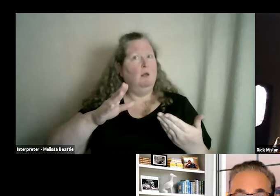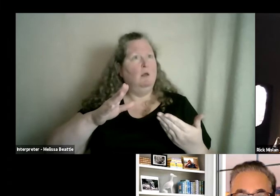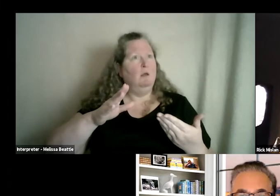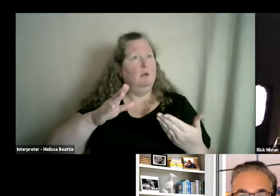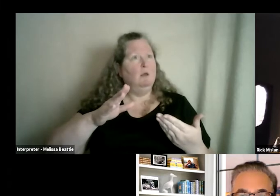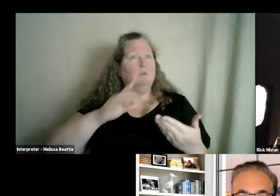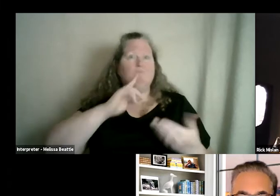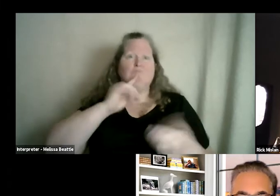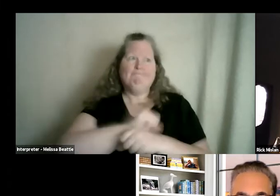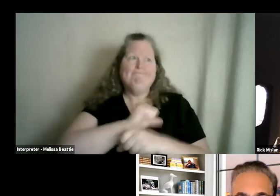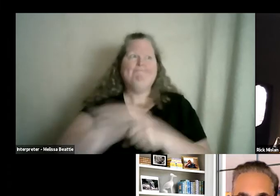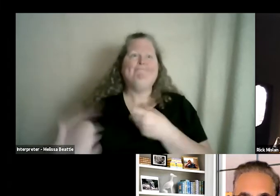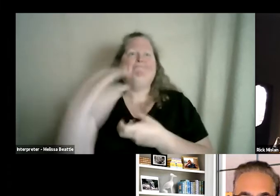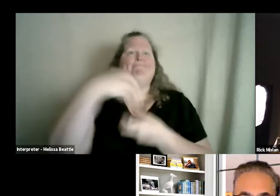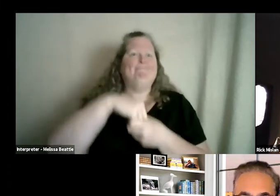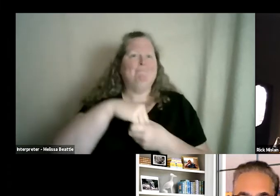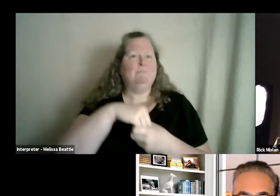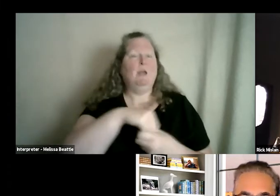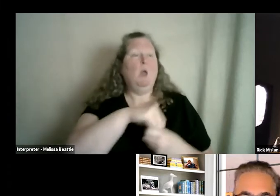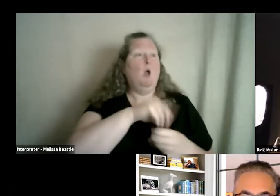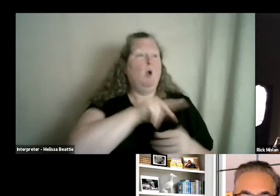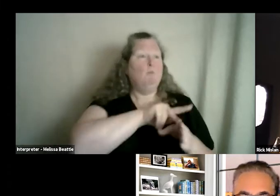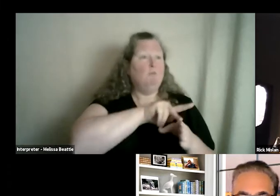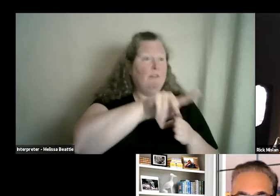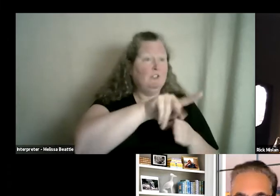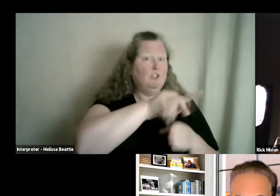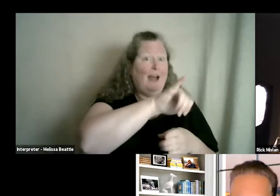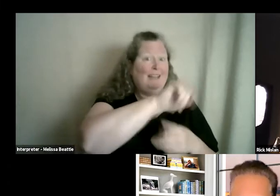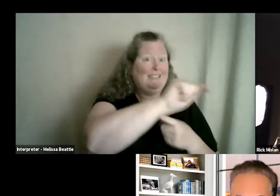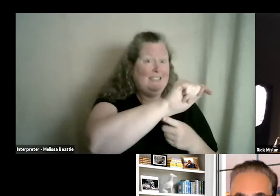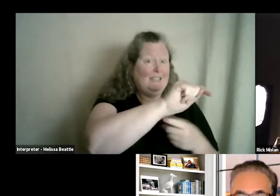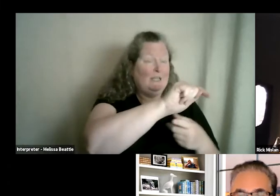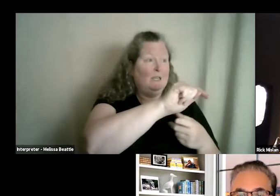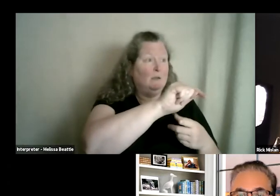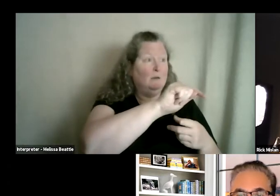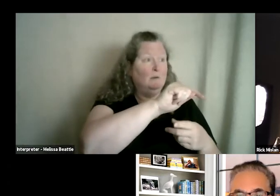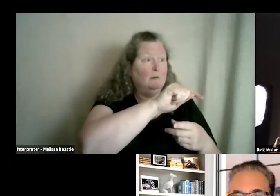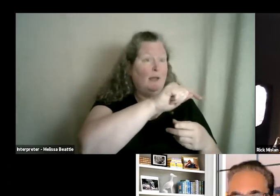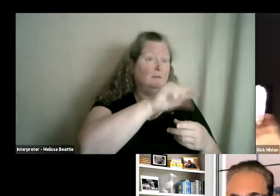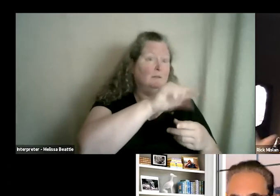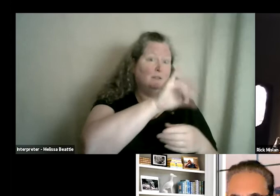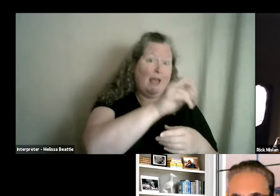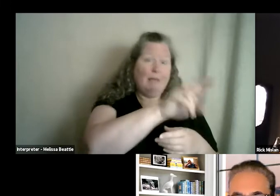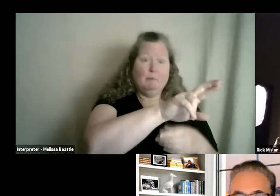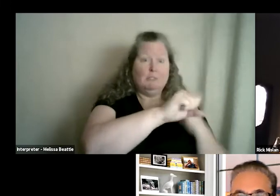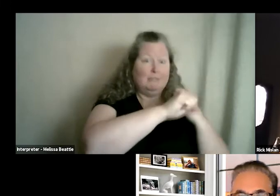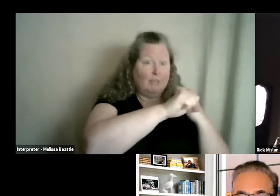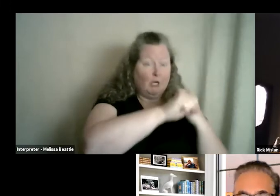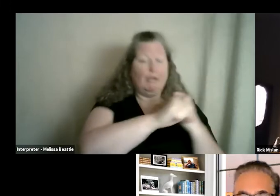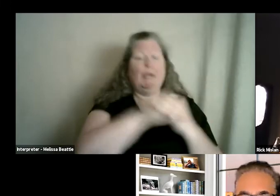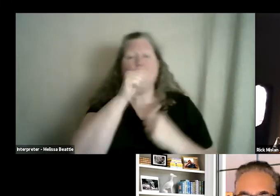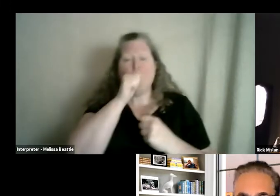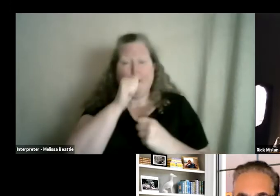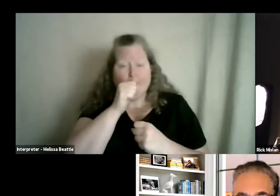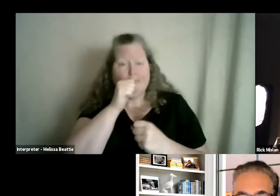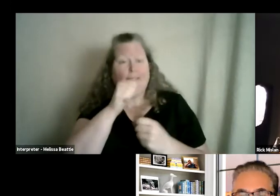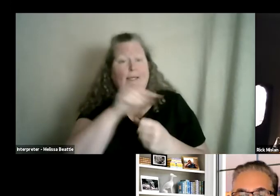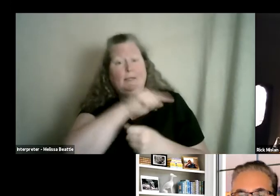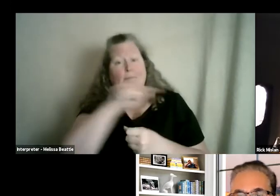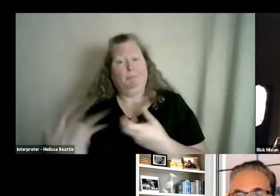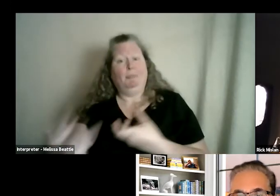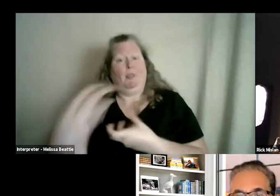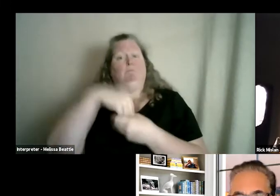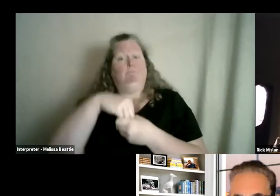completed between professionals in the IT field, in the cybersecurity field, and in the privacy field. It is